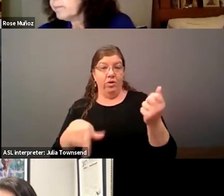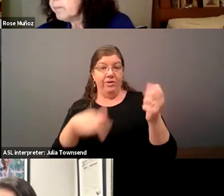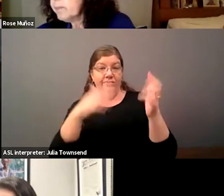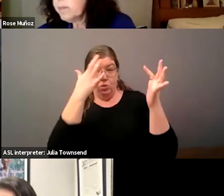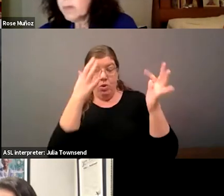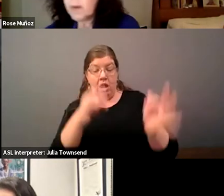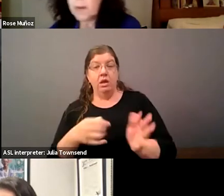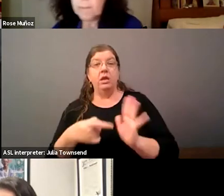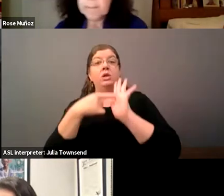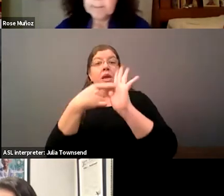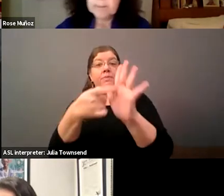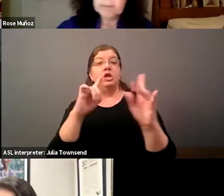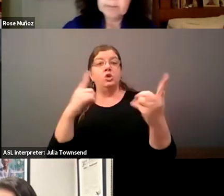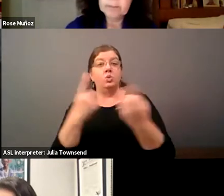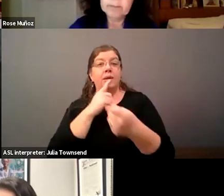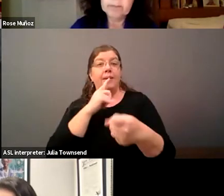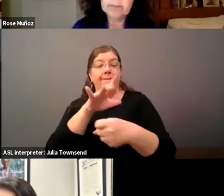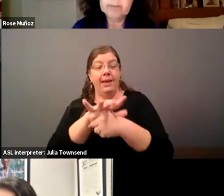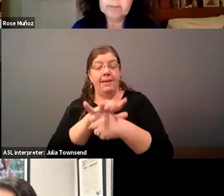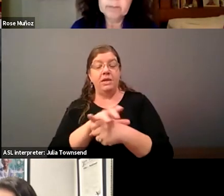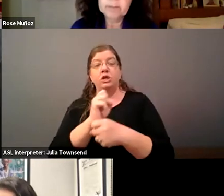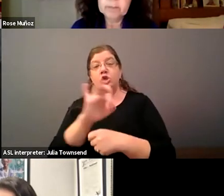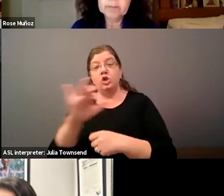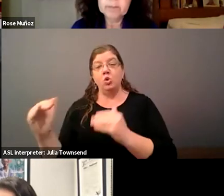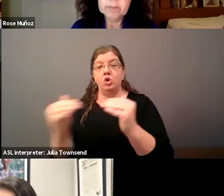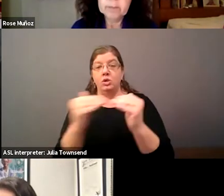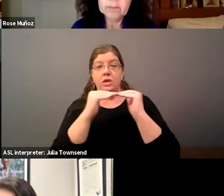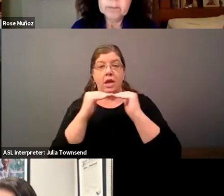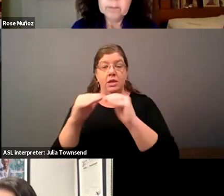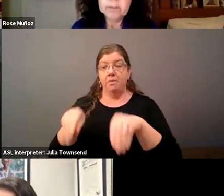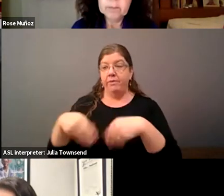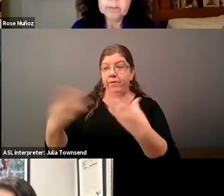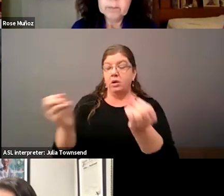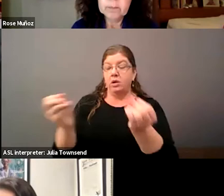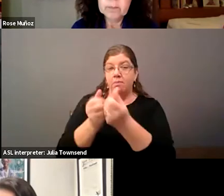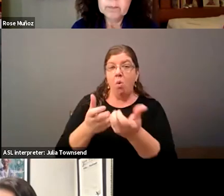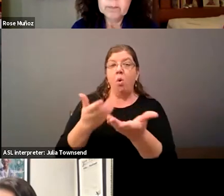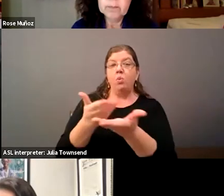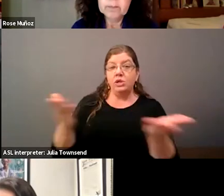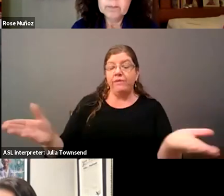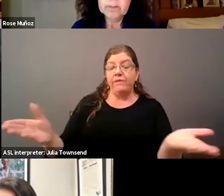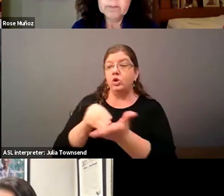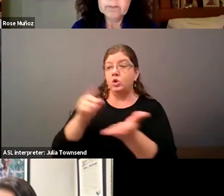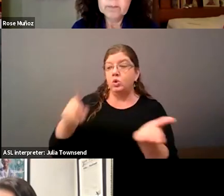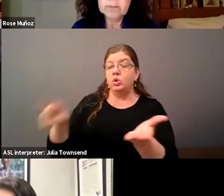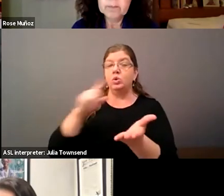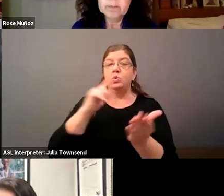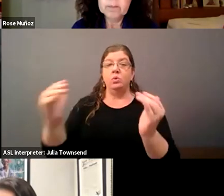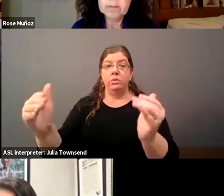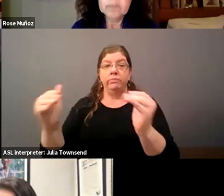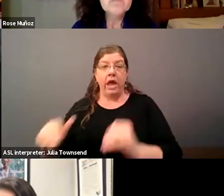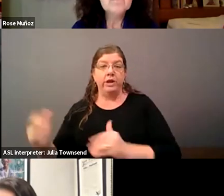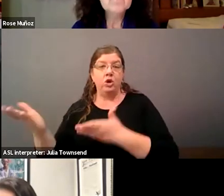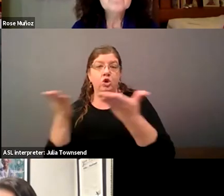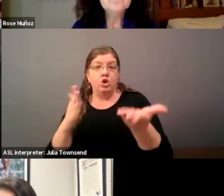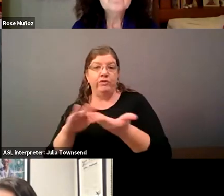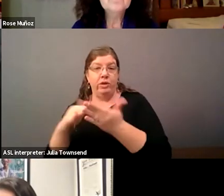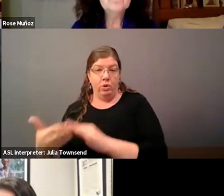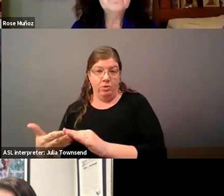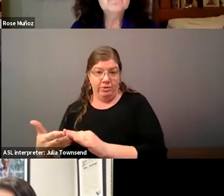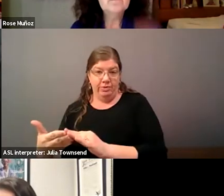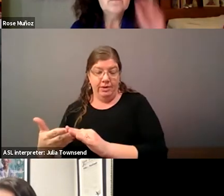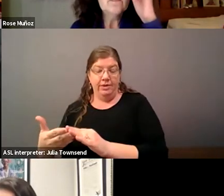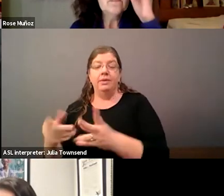demonstrate the district's commitment to social justice by providing more resources to students who come from unserved communities having a staff that